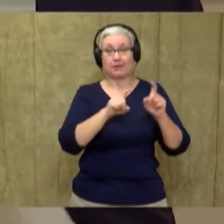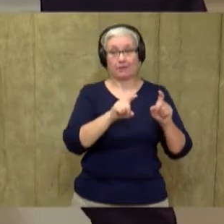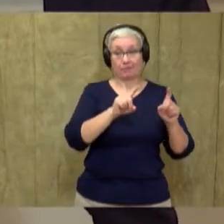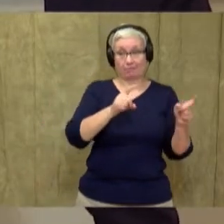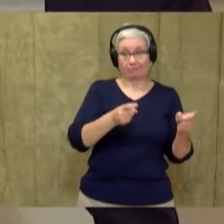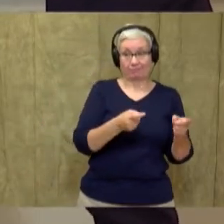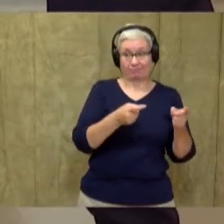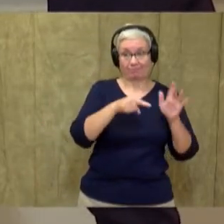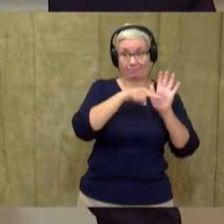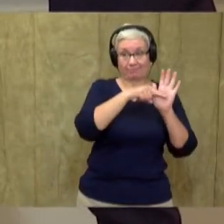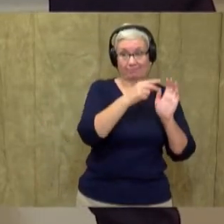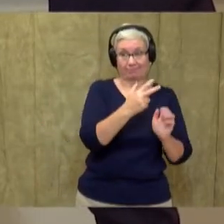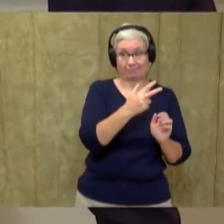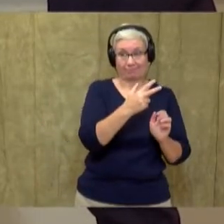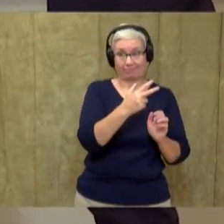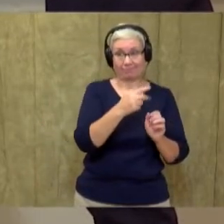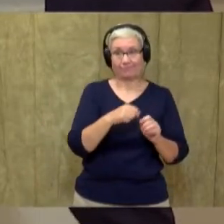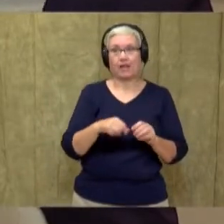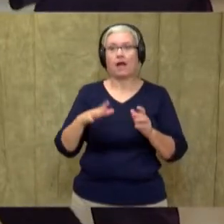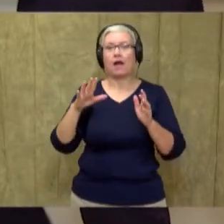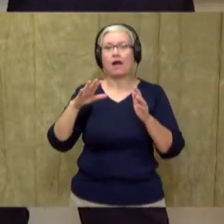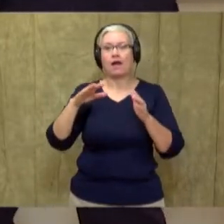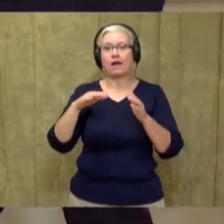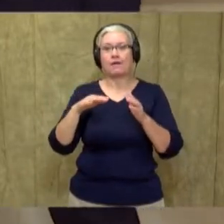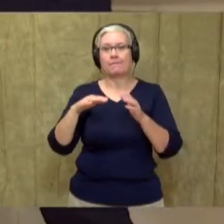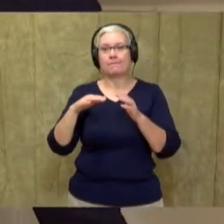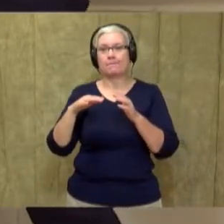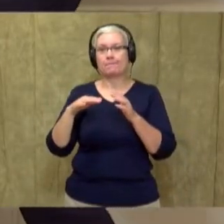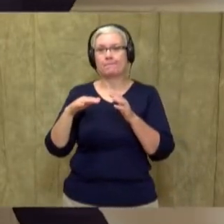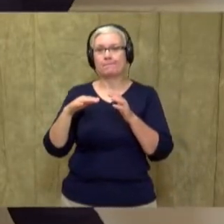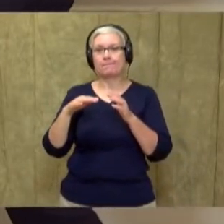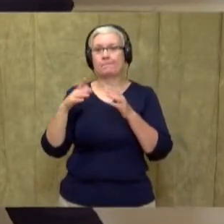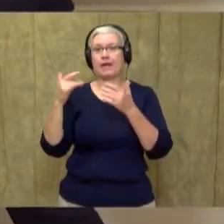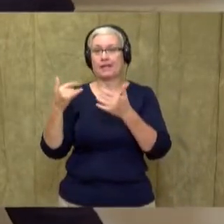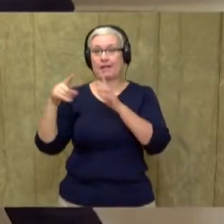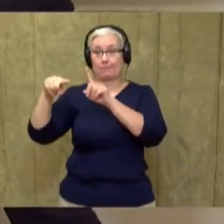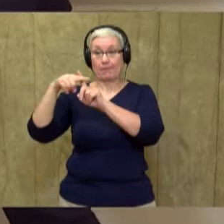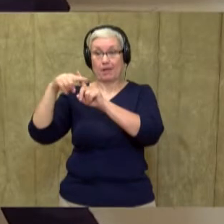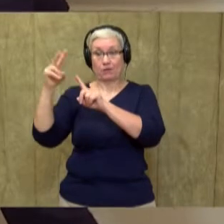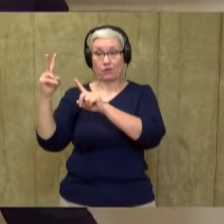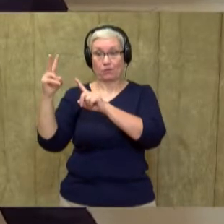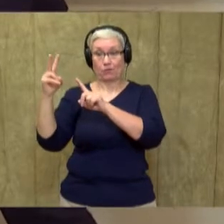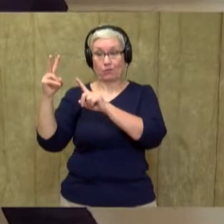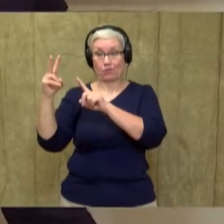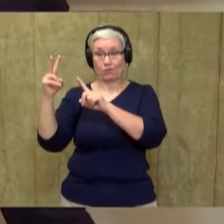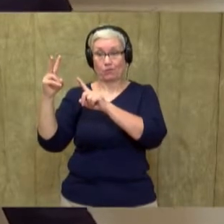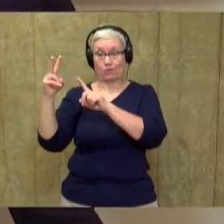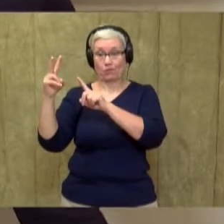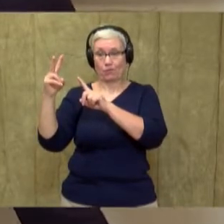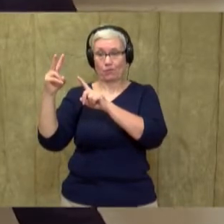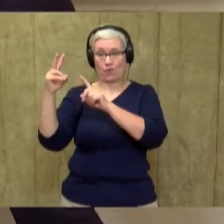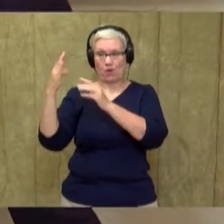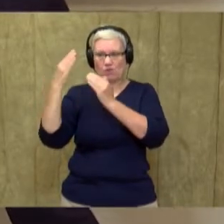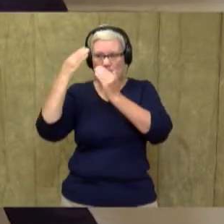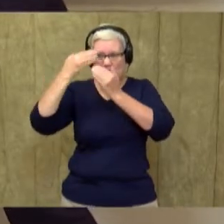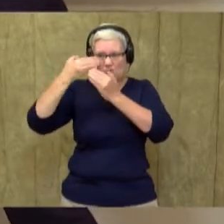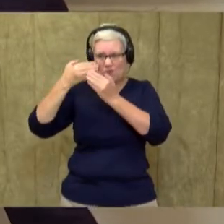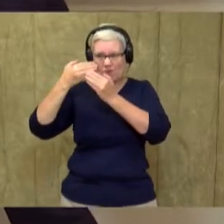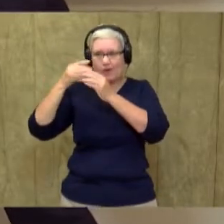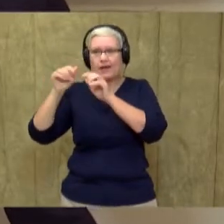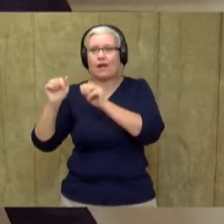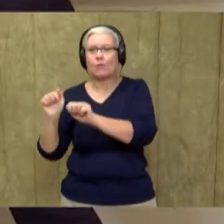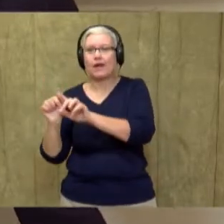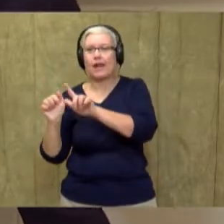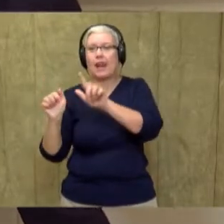notice that this addition of 2 has caused our graph, the dark bolded one, to shift to the left